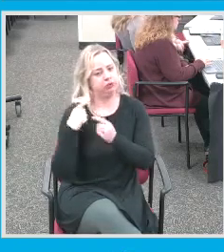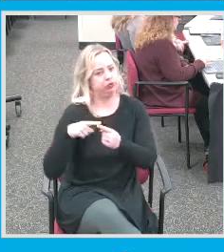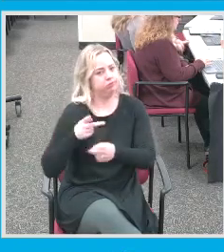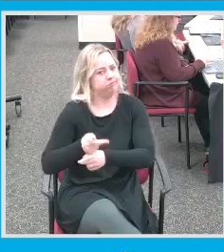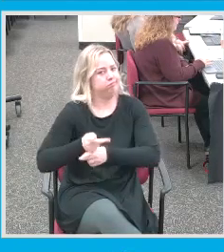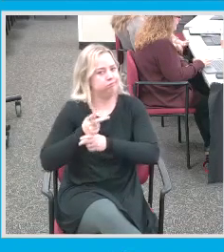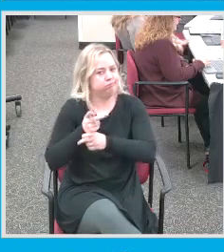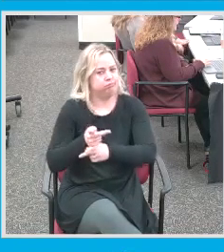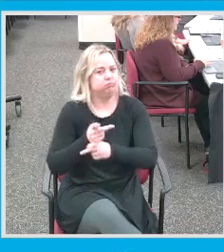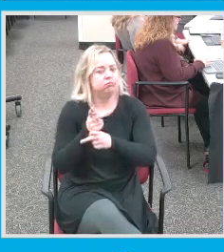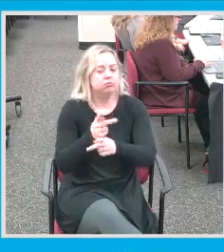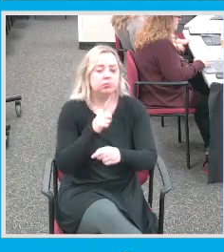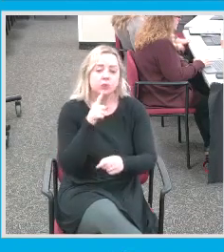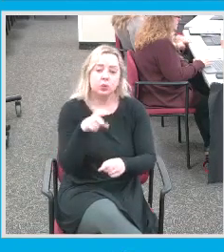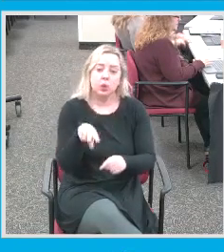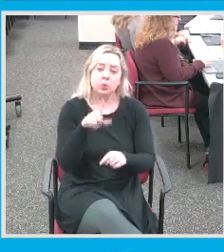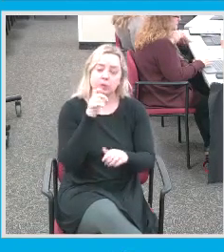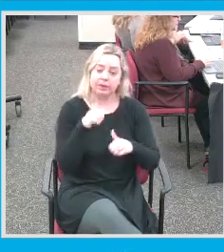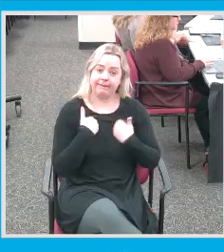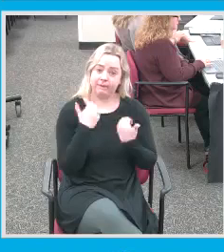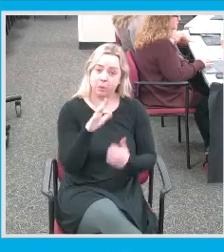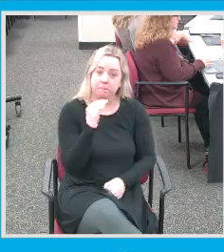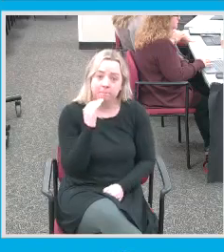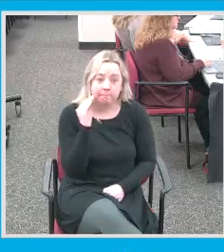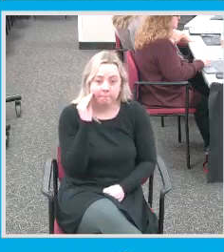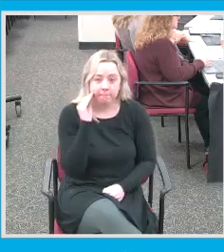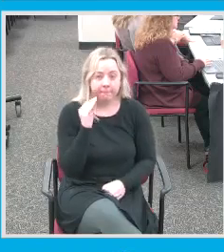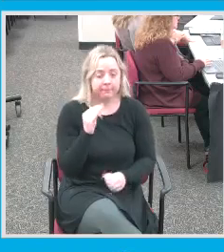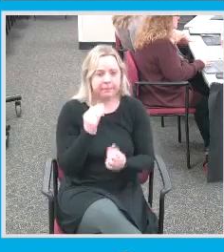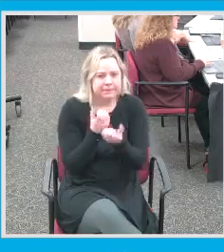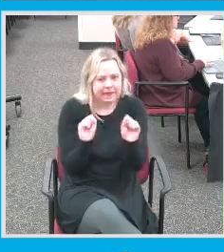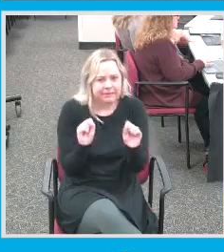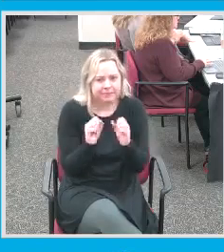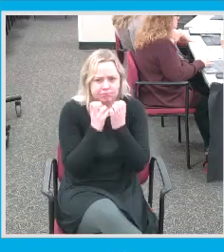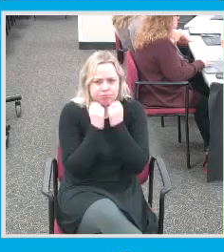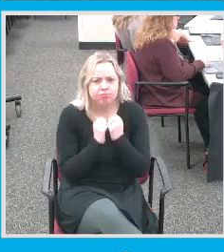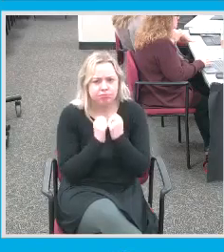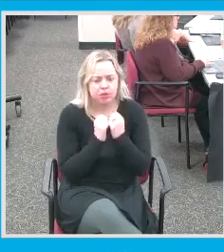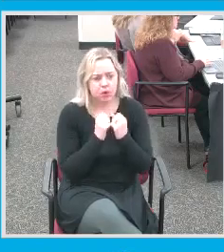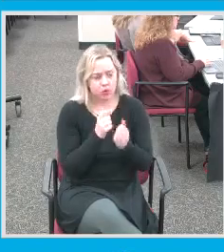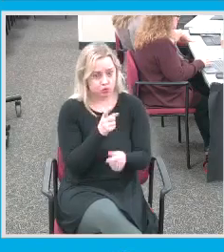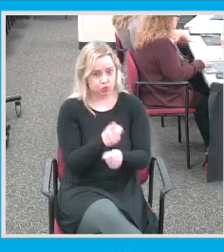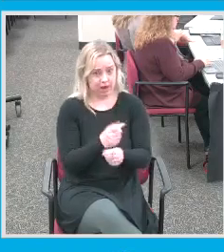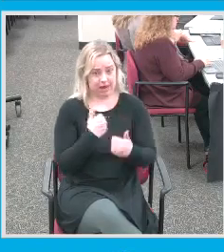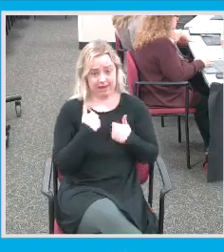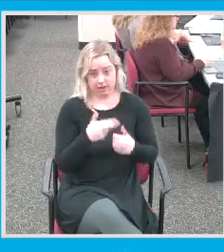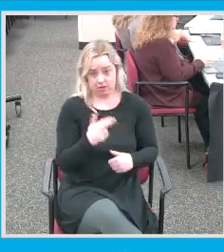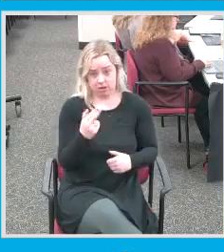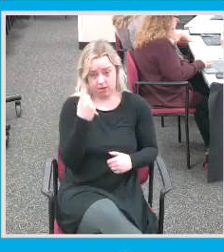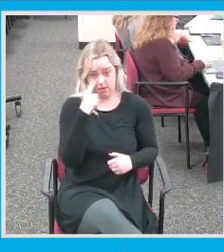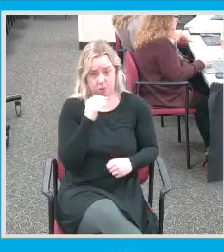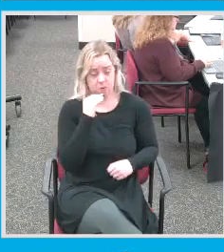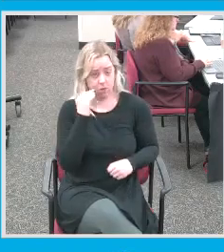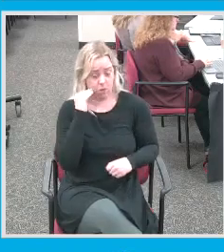safety of those in your home should be paramount. That's why you have it for home defense, but that's also why you need to be careful with it for